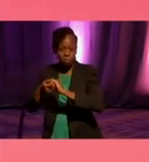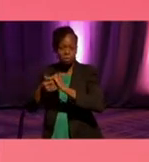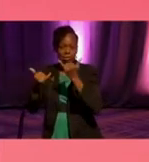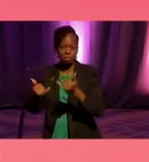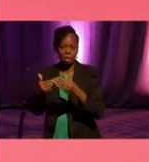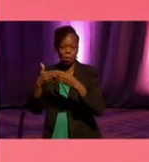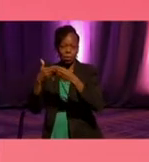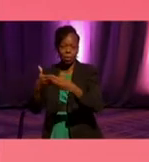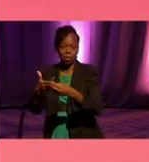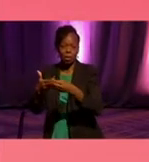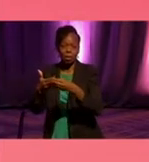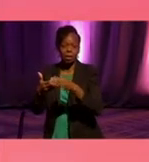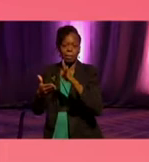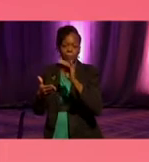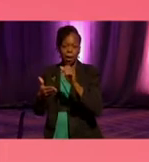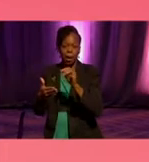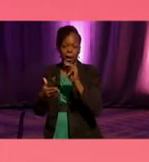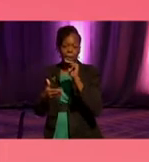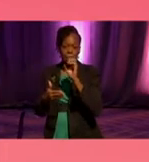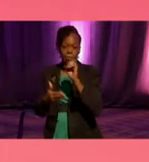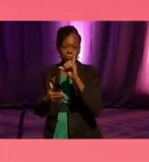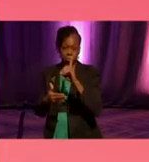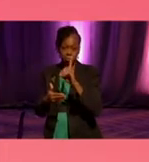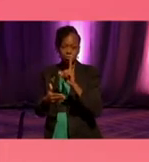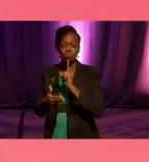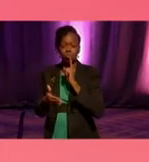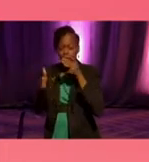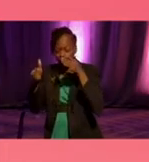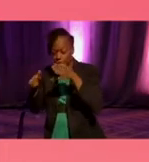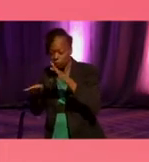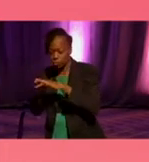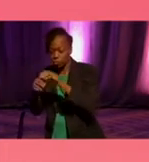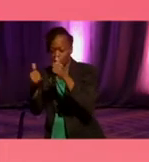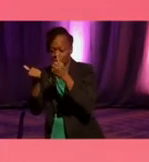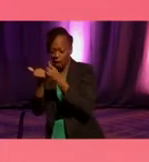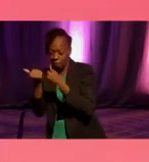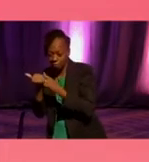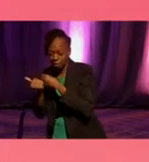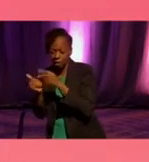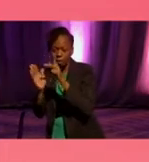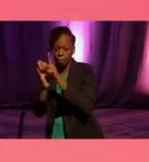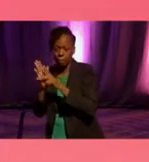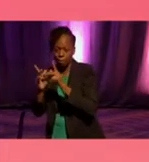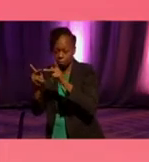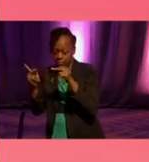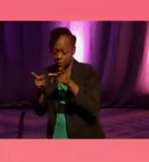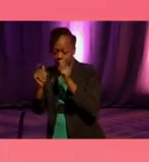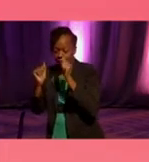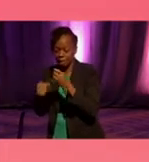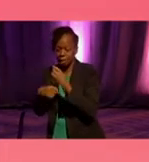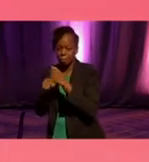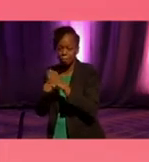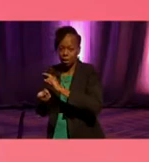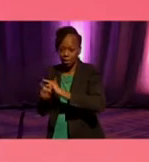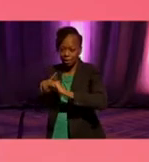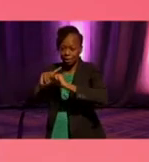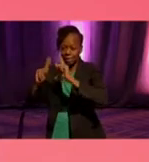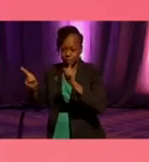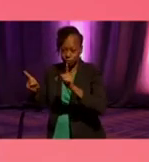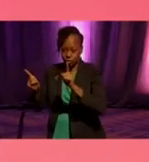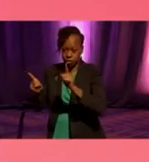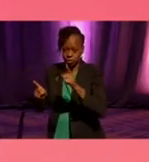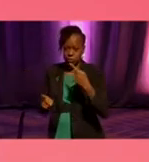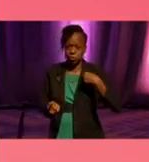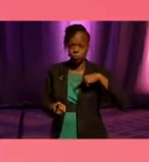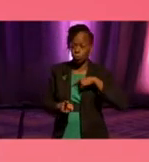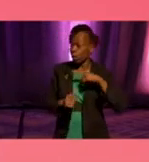to really look at advocacy and policy and where we can make a difference. We were one of the first corporations to support